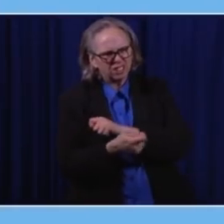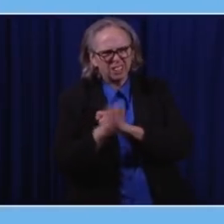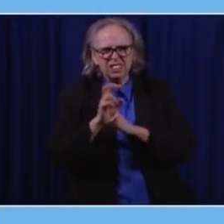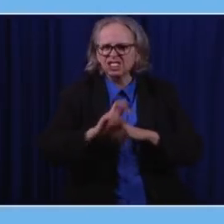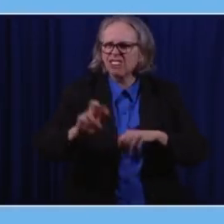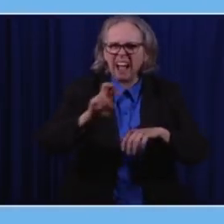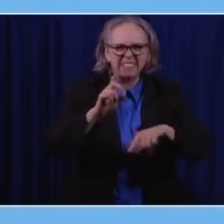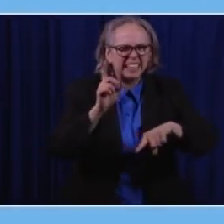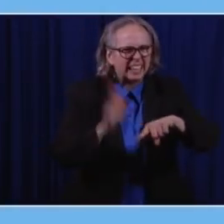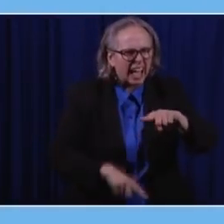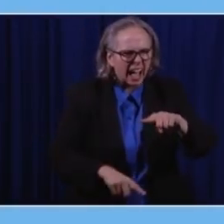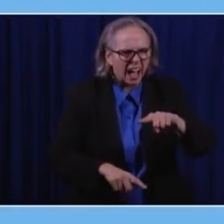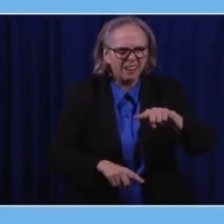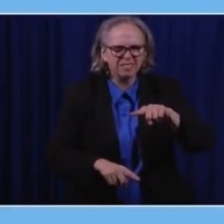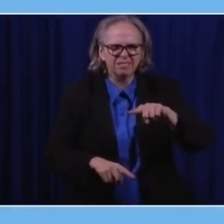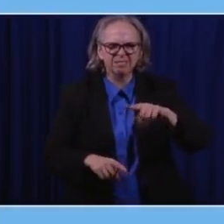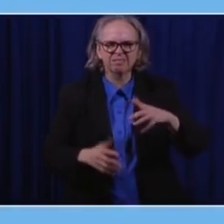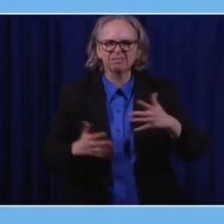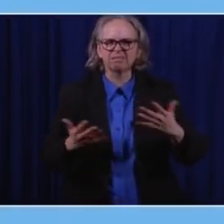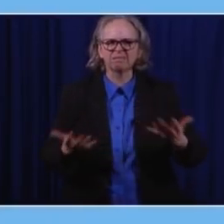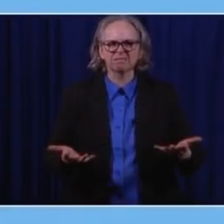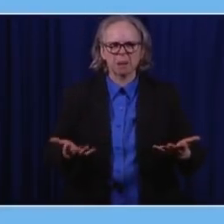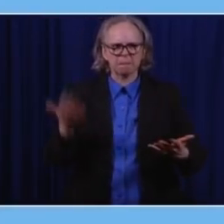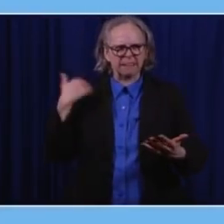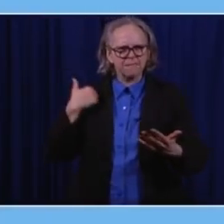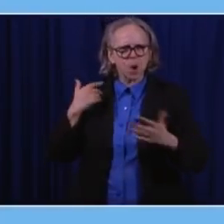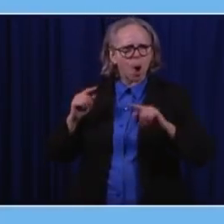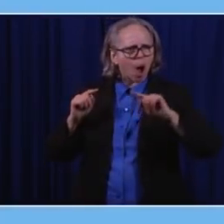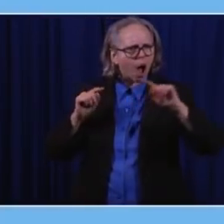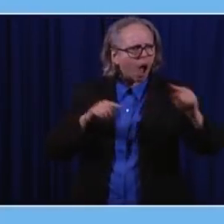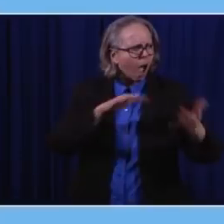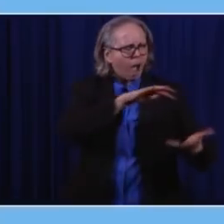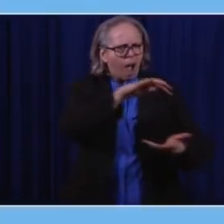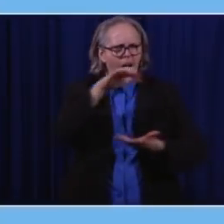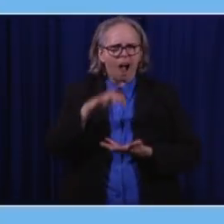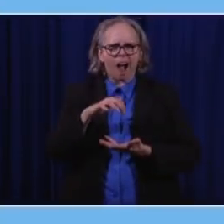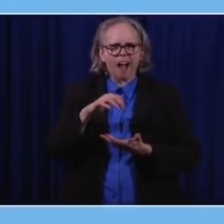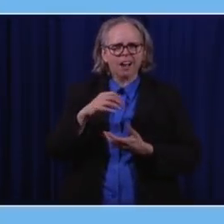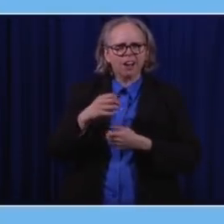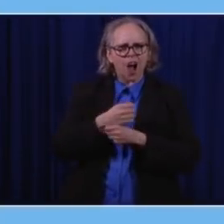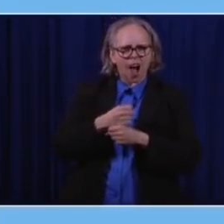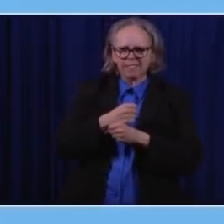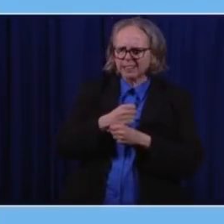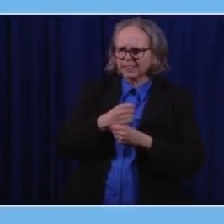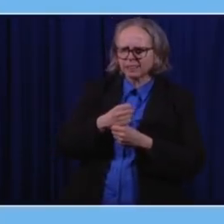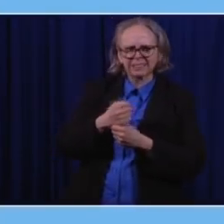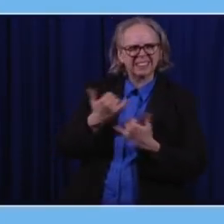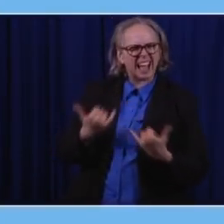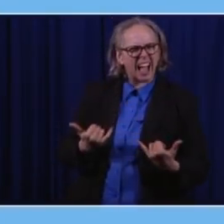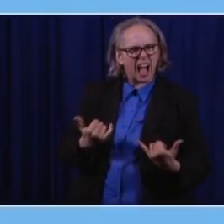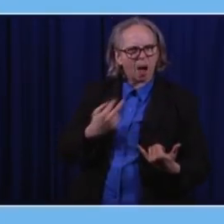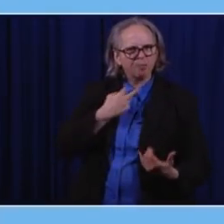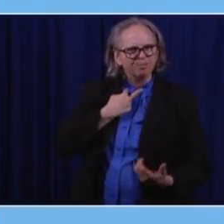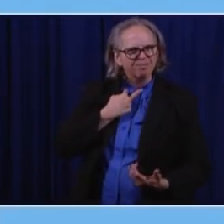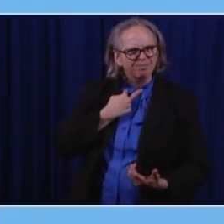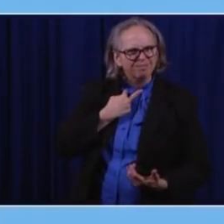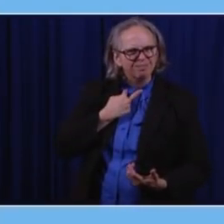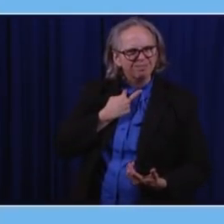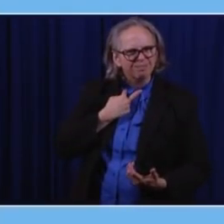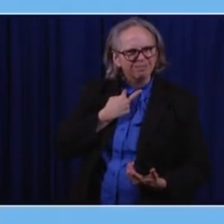those packages and we're roasting, and we have to correspond again digitally to make sure that we can have an open line of communication. But we're